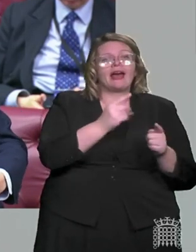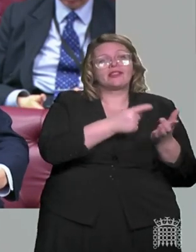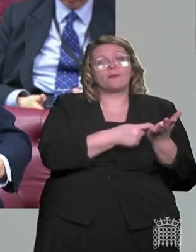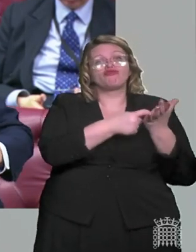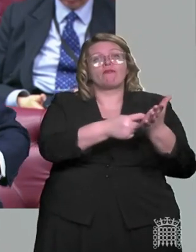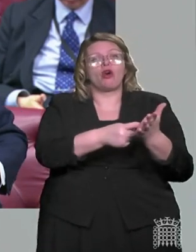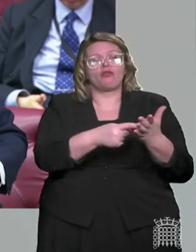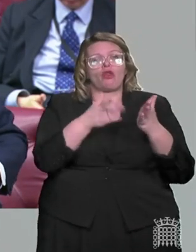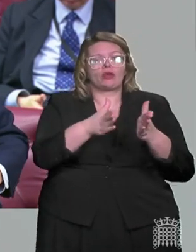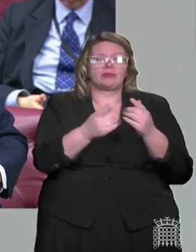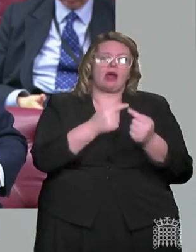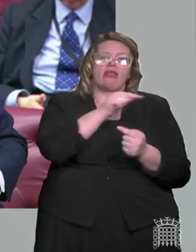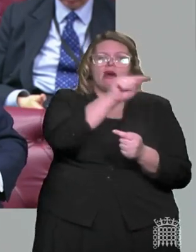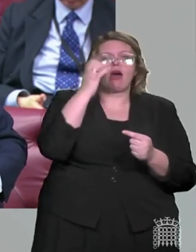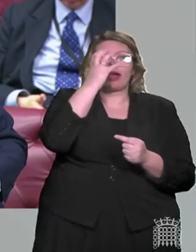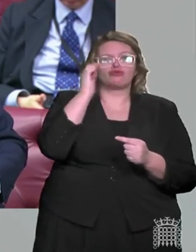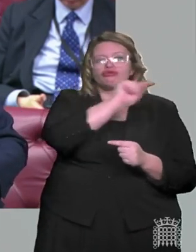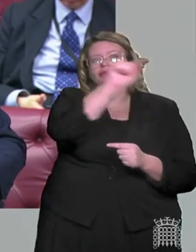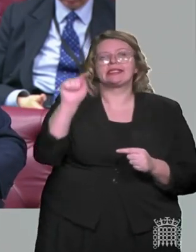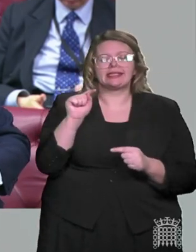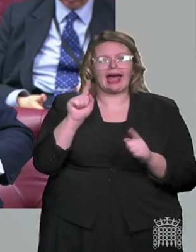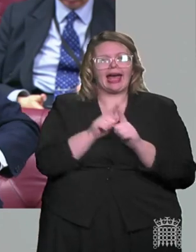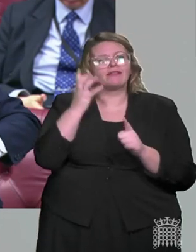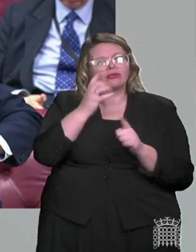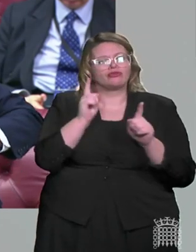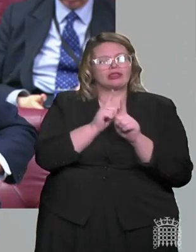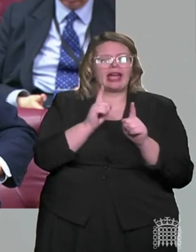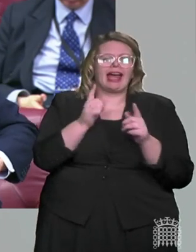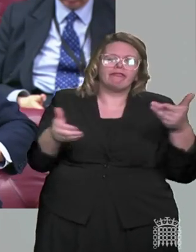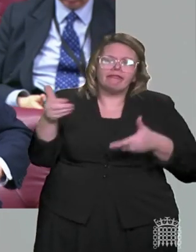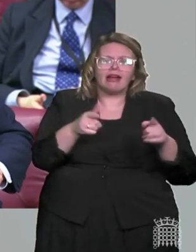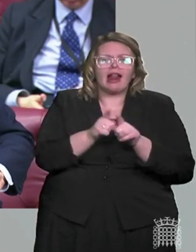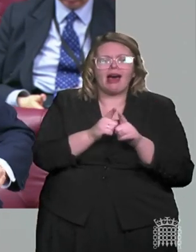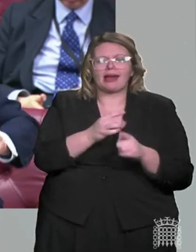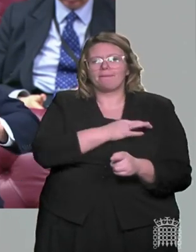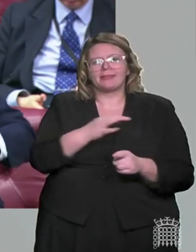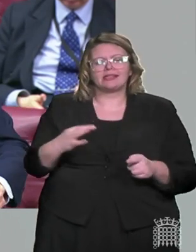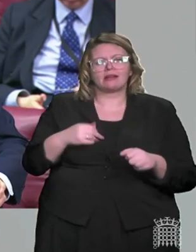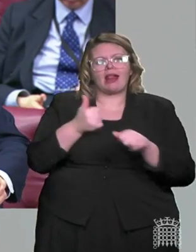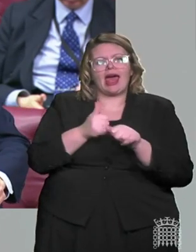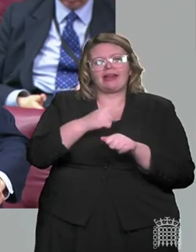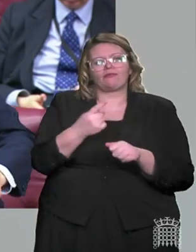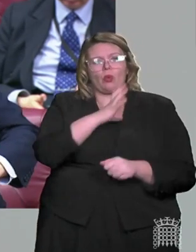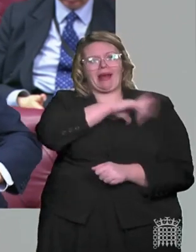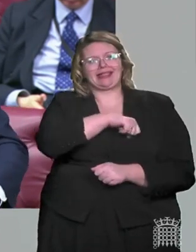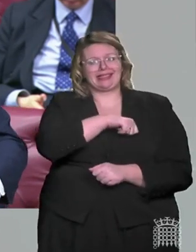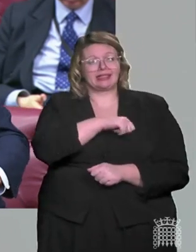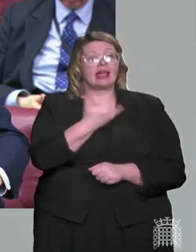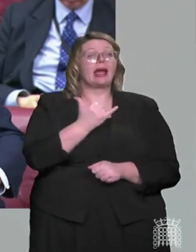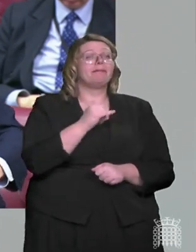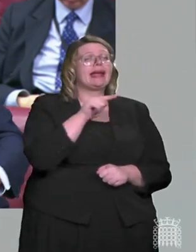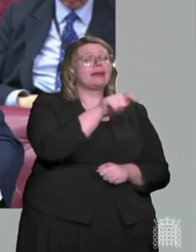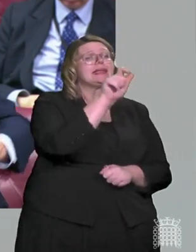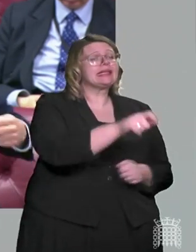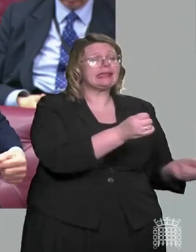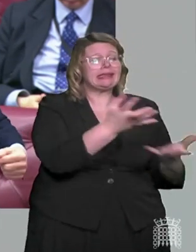the region, supporting organisations like Medical Aid for Palestinians. Now, if that leads to the identification of specific cases where actually they would be better